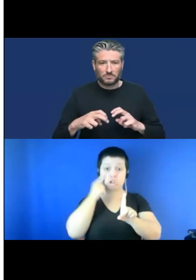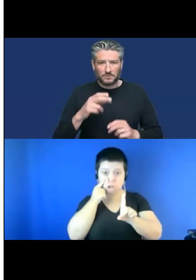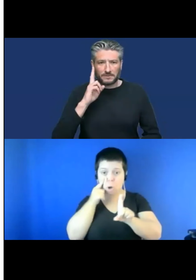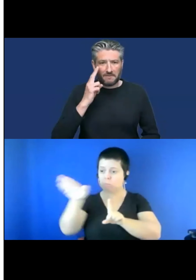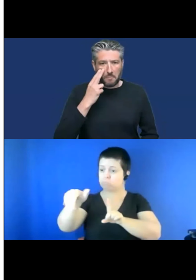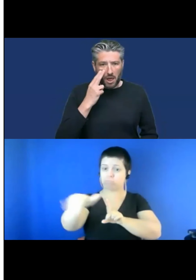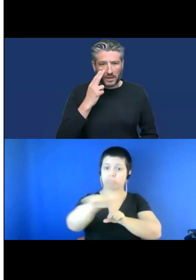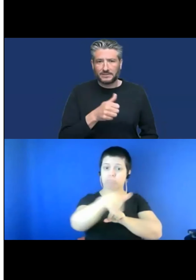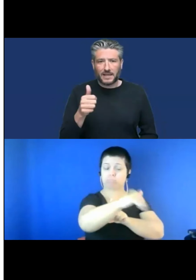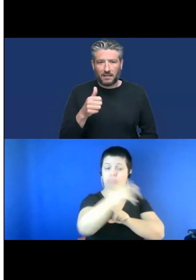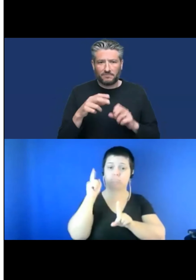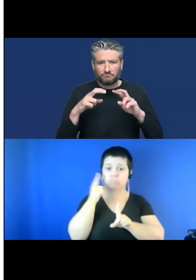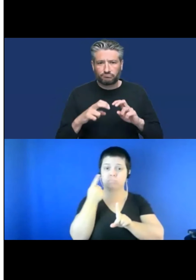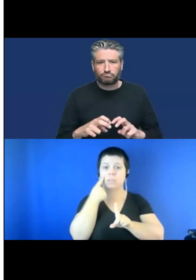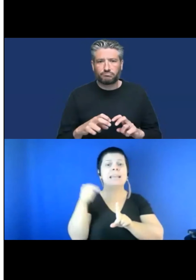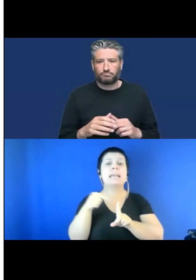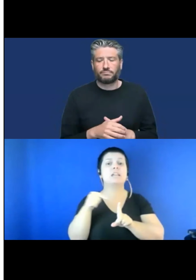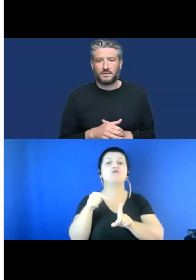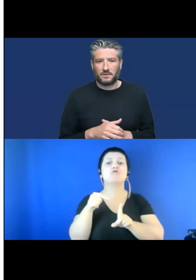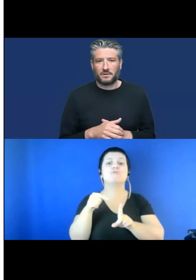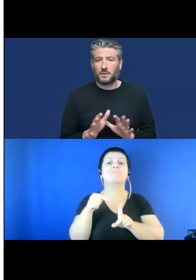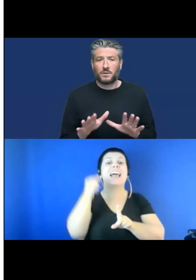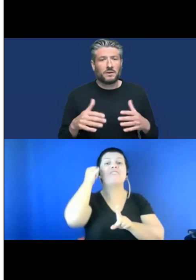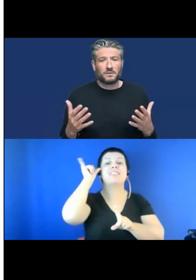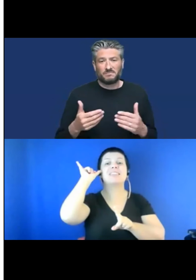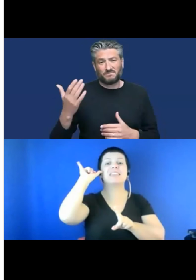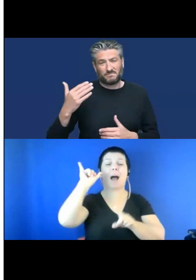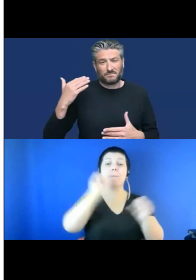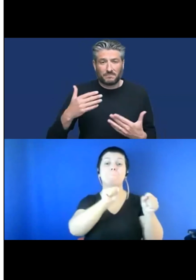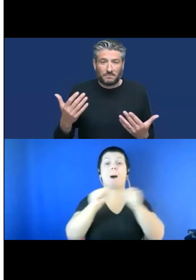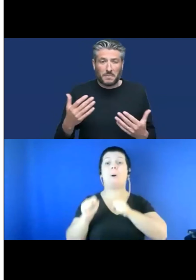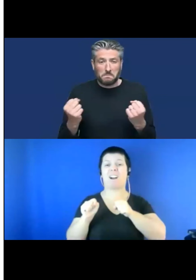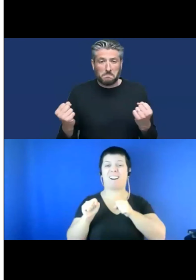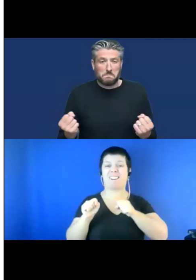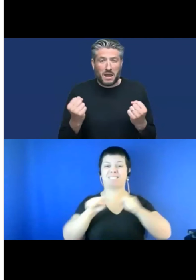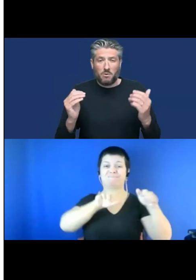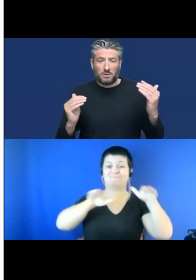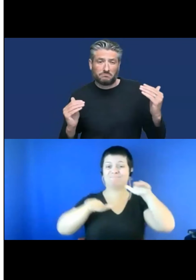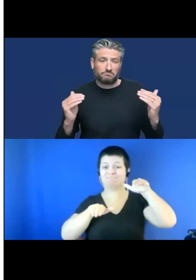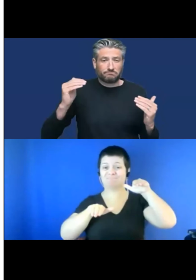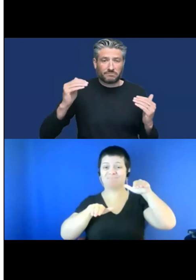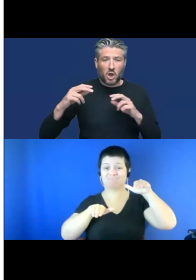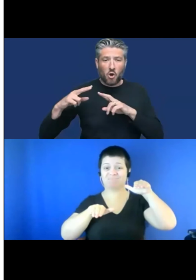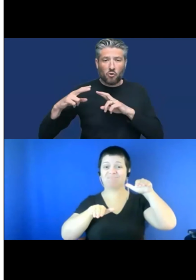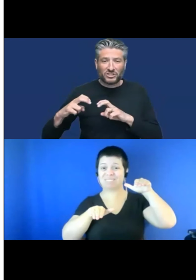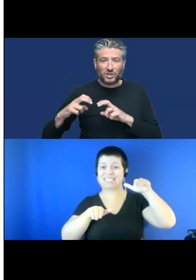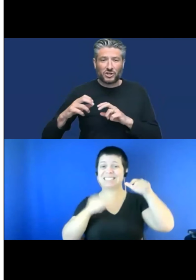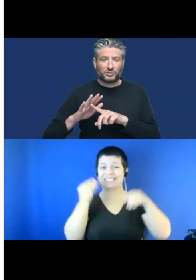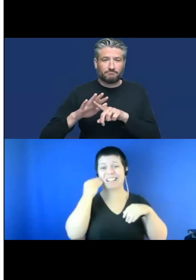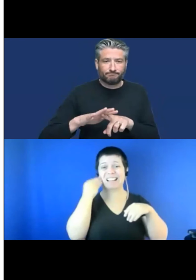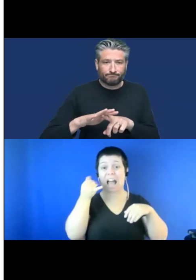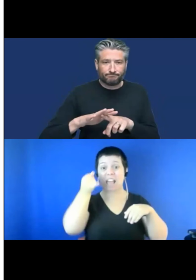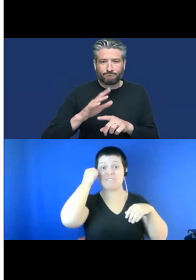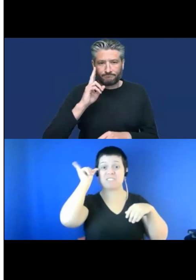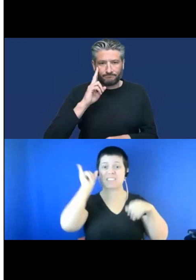example, to avoid traditional power imbalances that may exist between researchers and participants, and that may create a